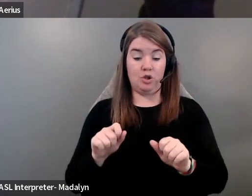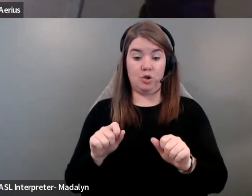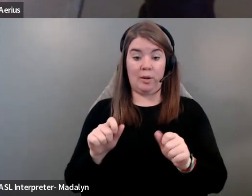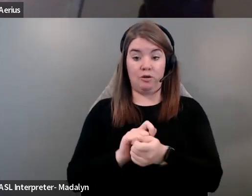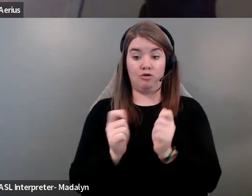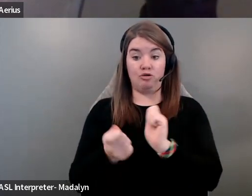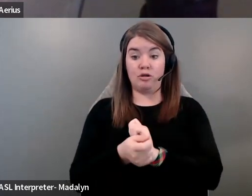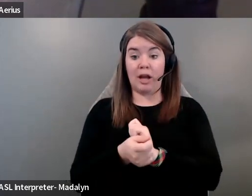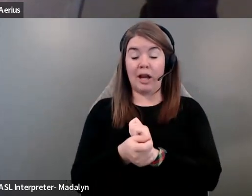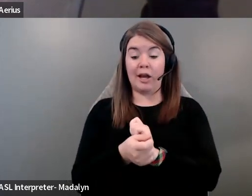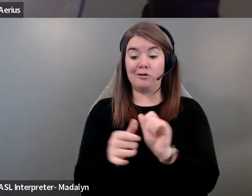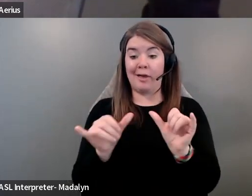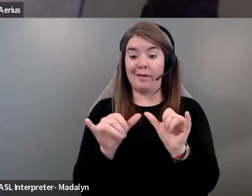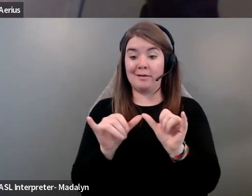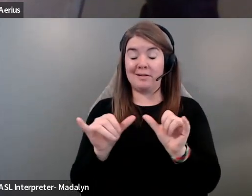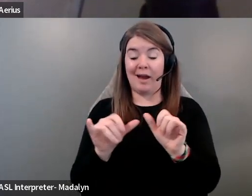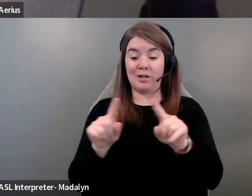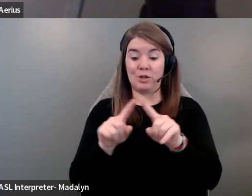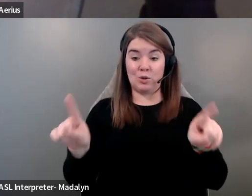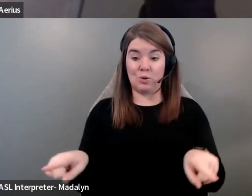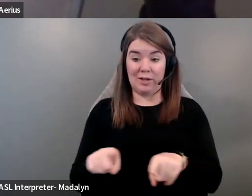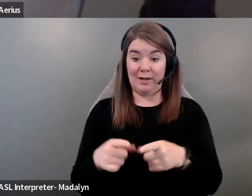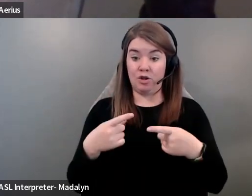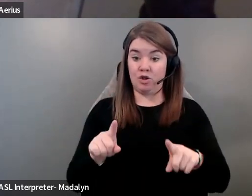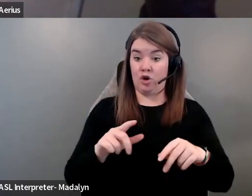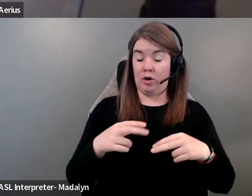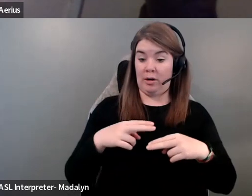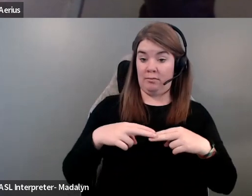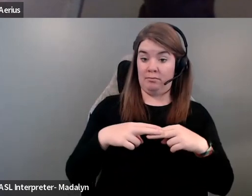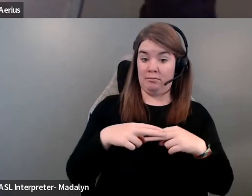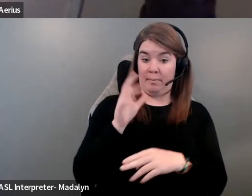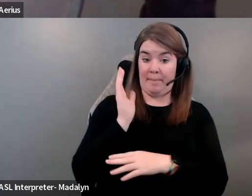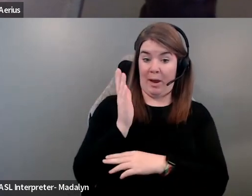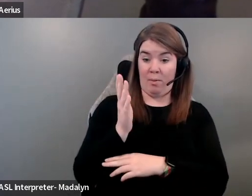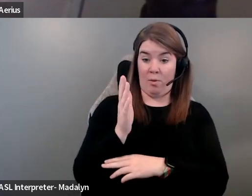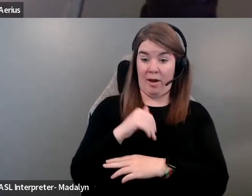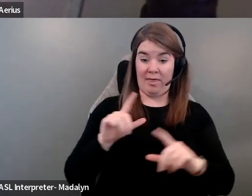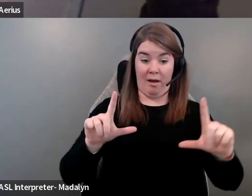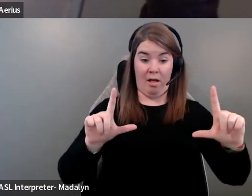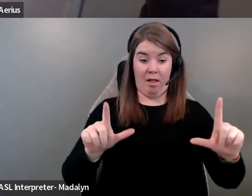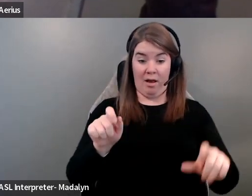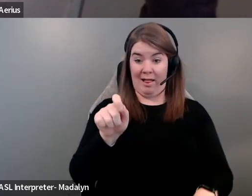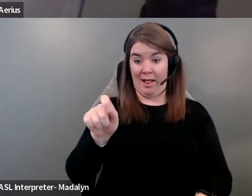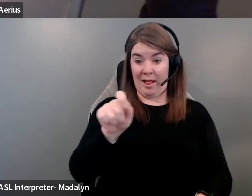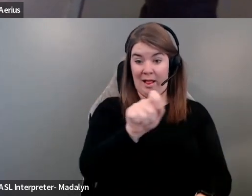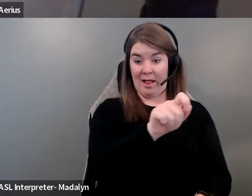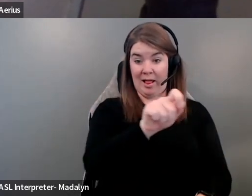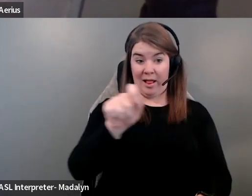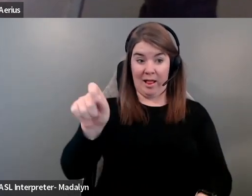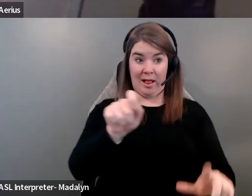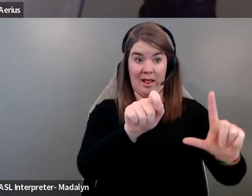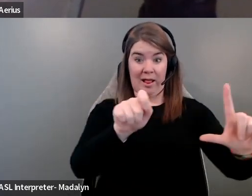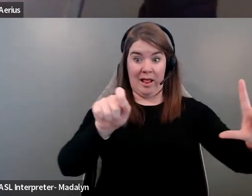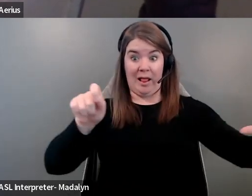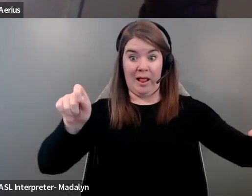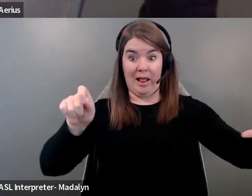screen, if slides are shown, you can select the line in the middle to make the slides larger or smaller.